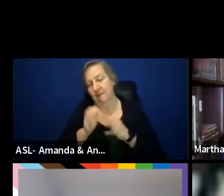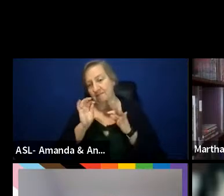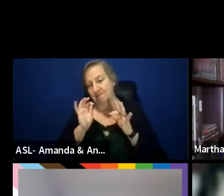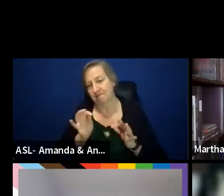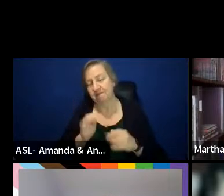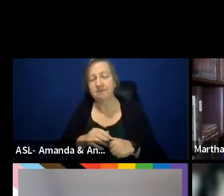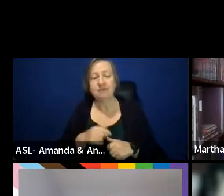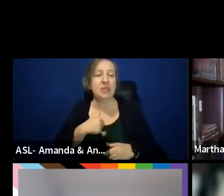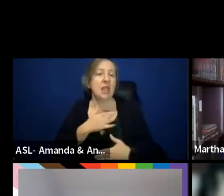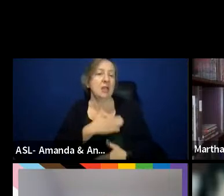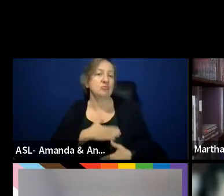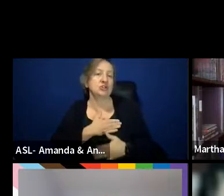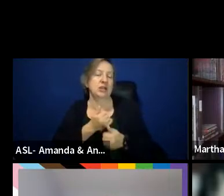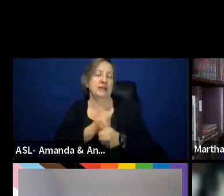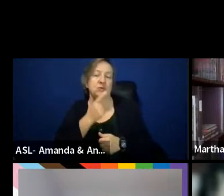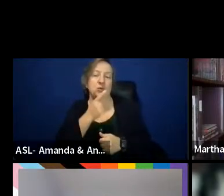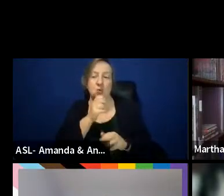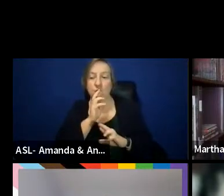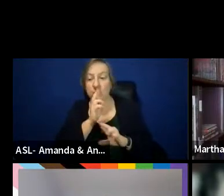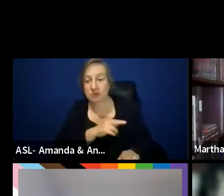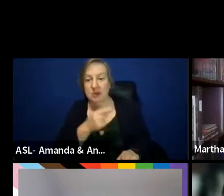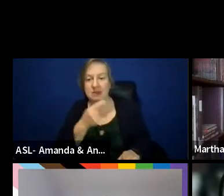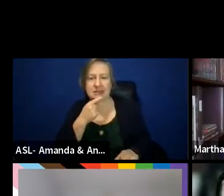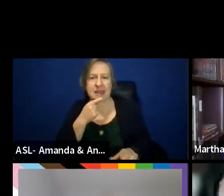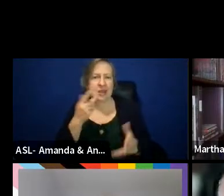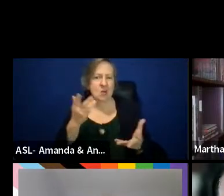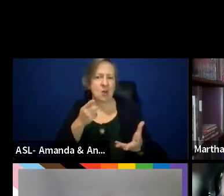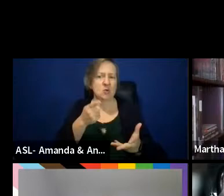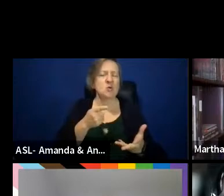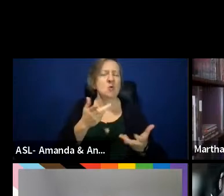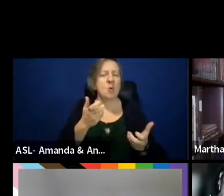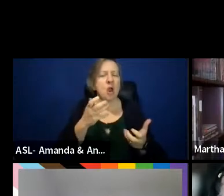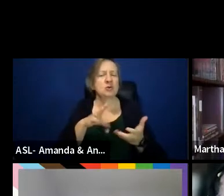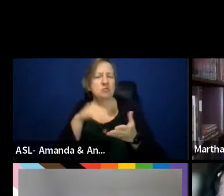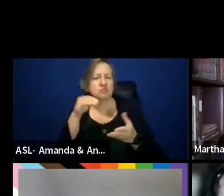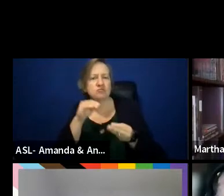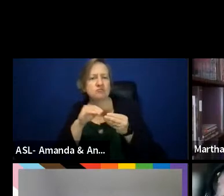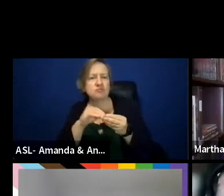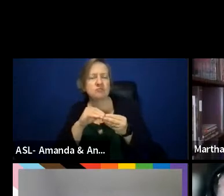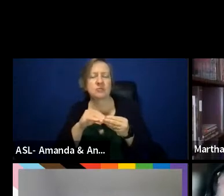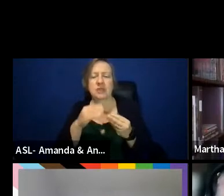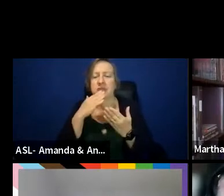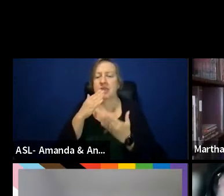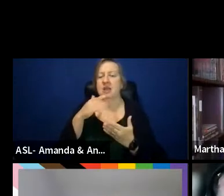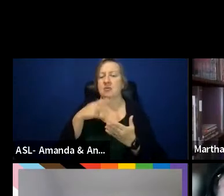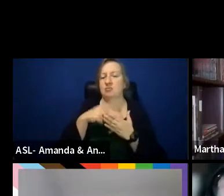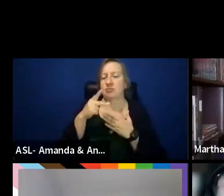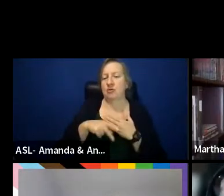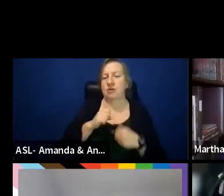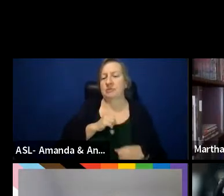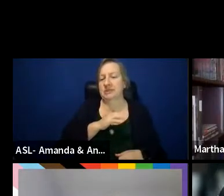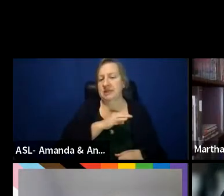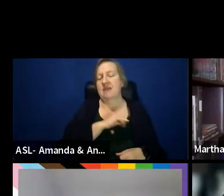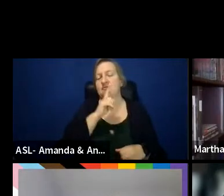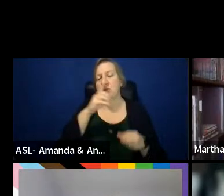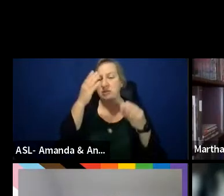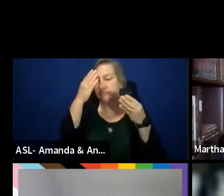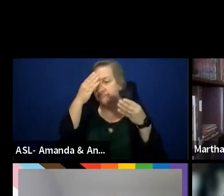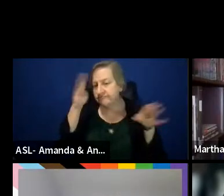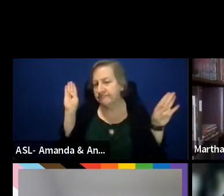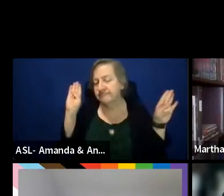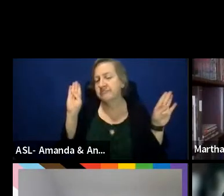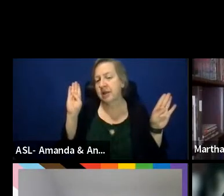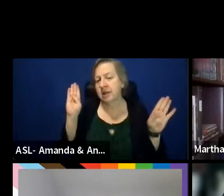I appreciate everyone who responded saying, what is it you want to hear about? And I want to thank the program staff for really being open